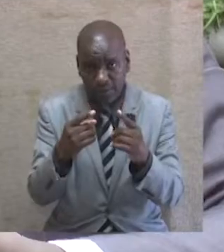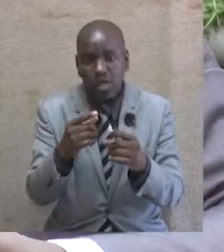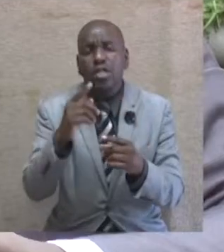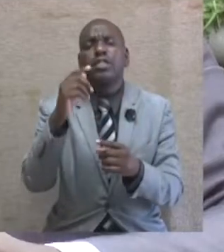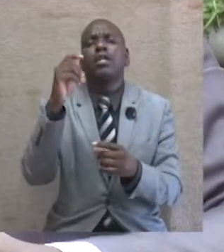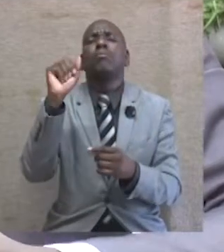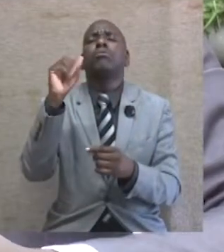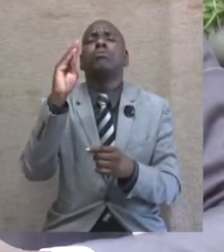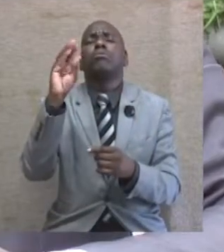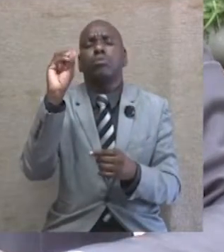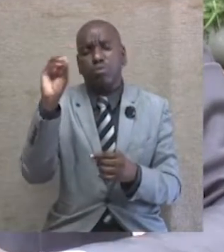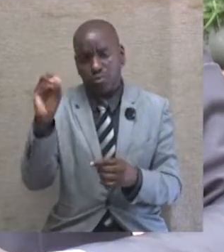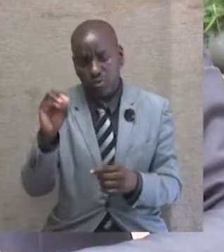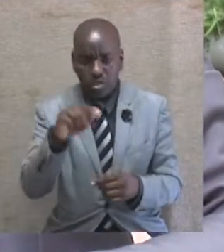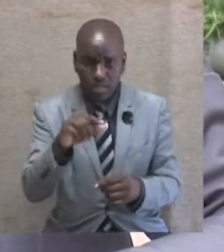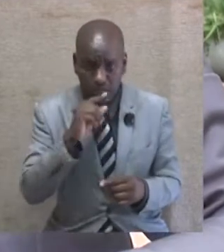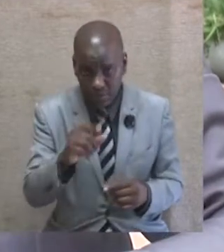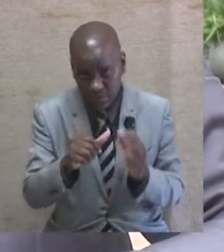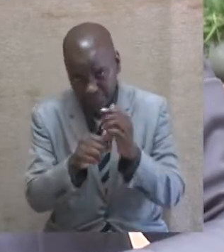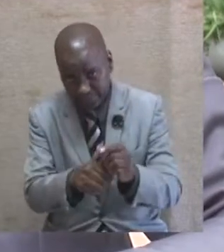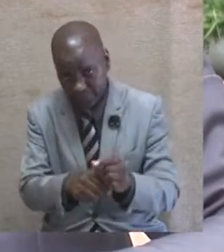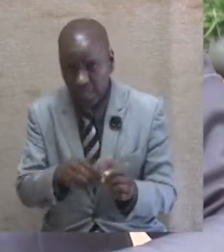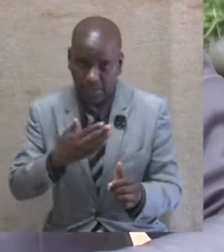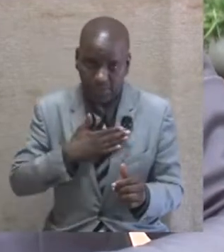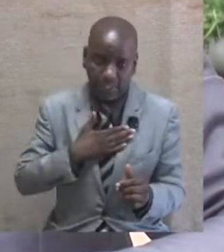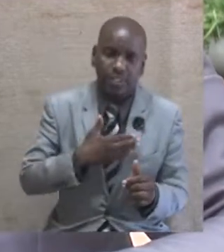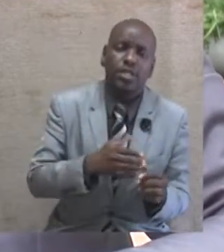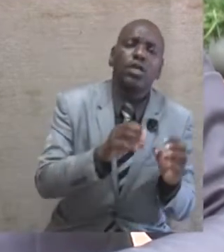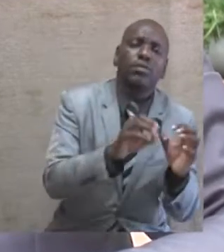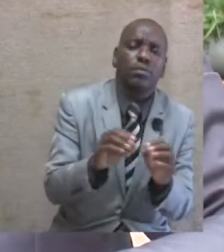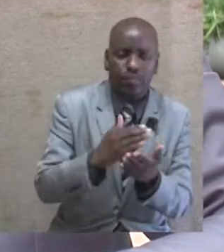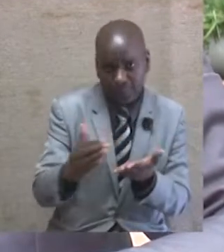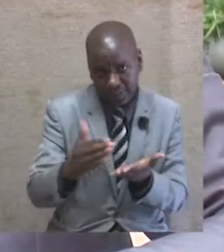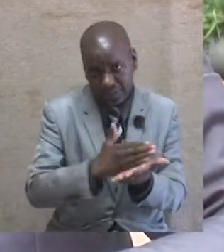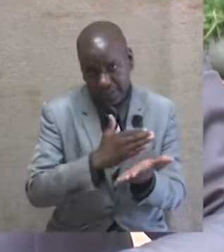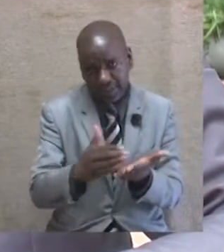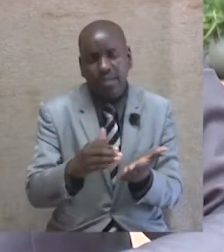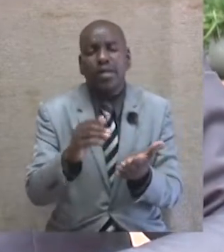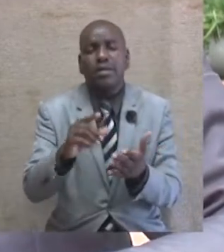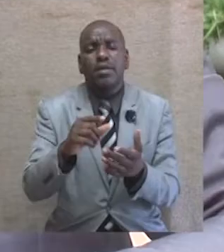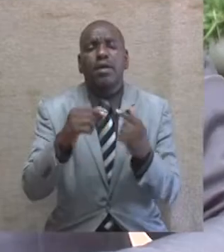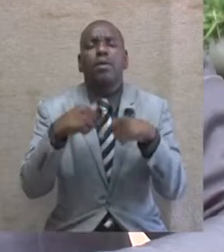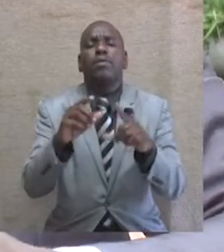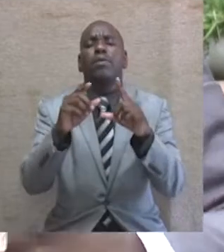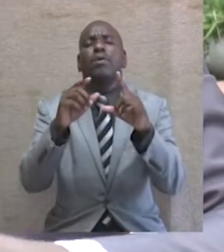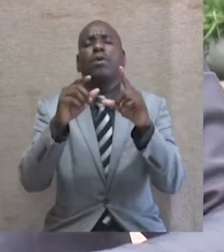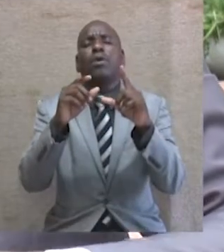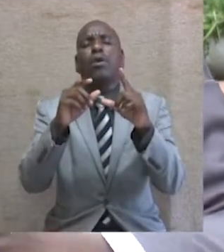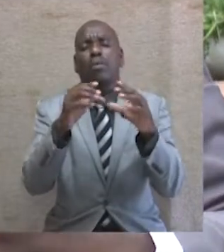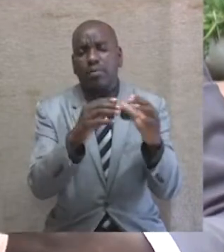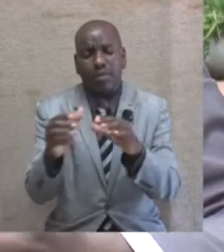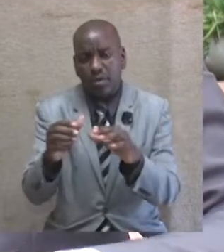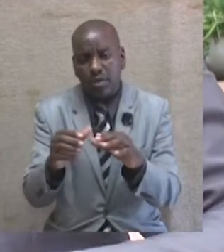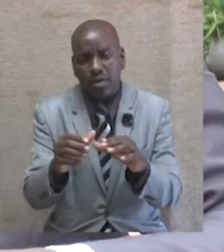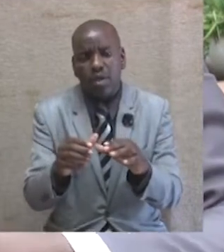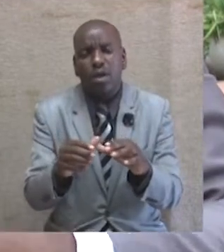regarded as a taboo. But coming in now of this subject, we are saying we need to deconstruct that mindset and be part of